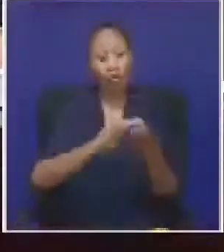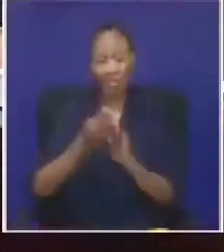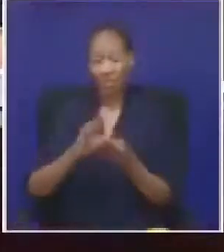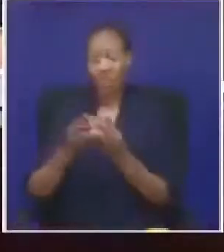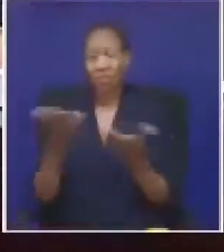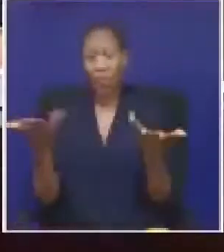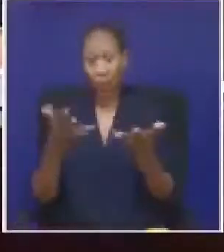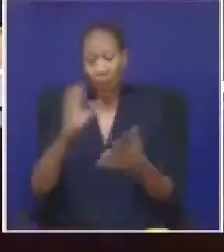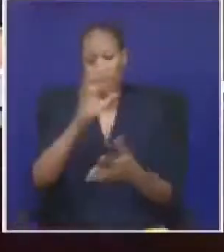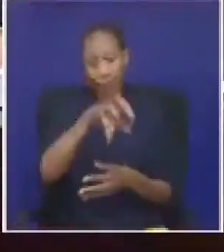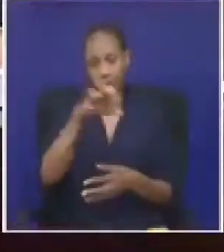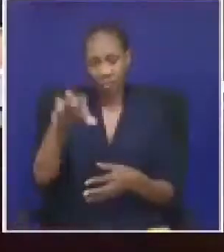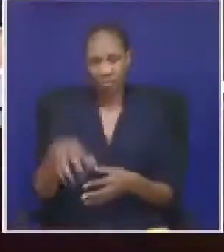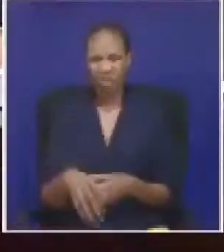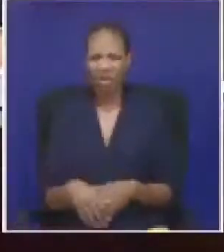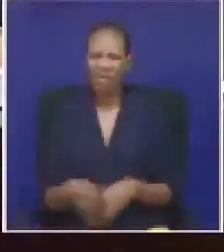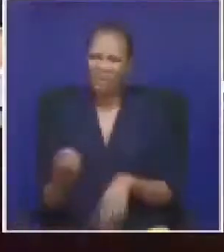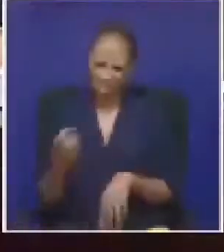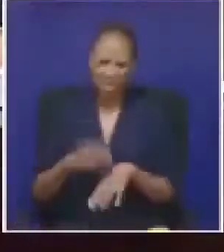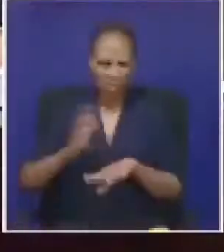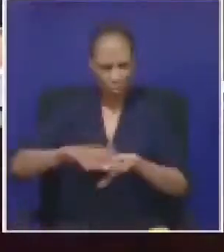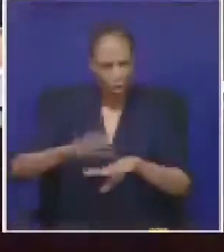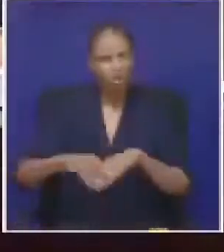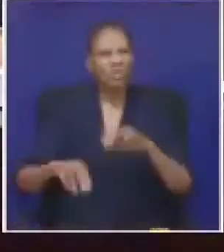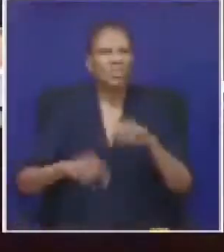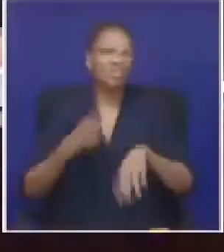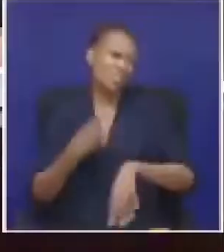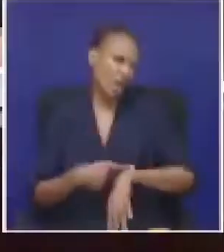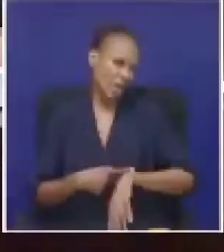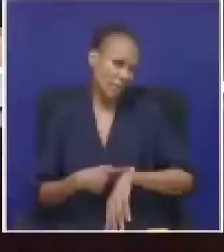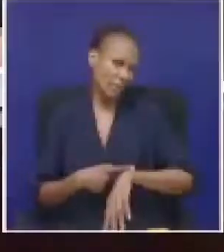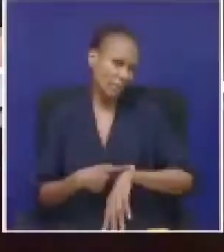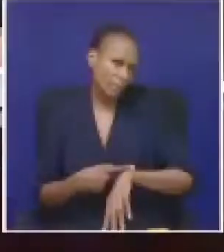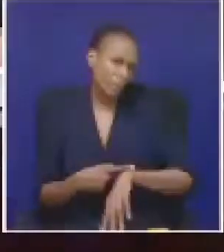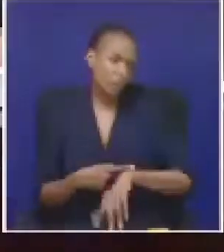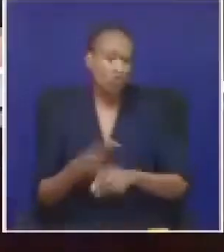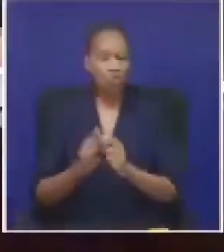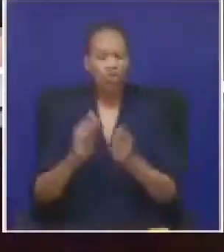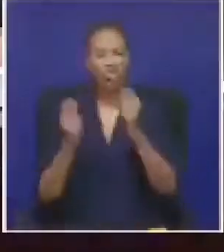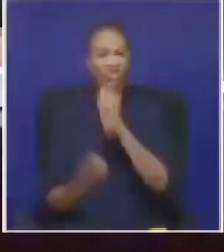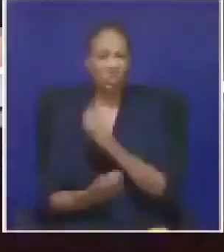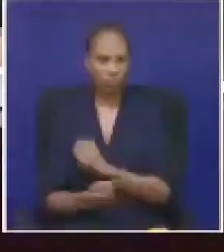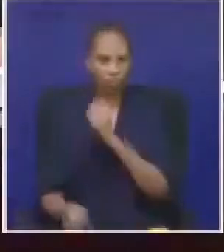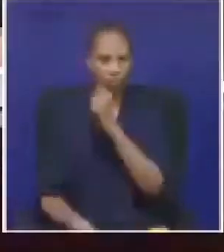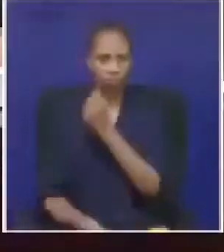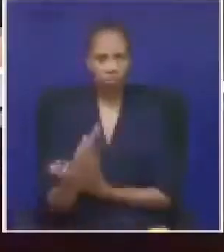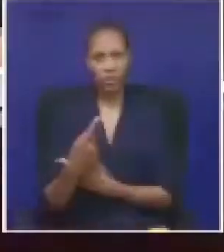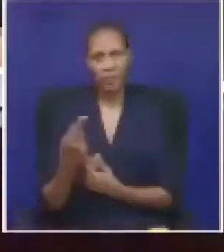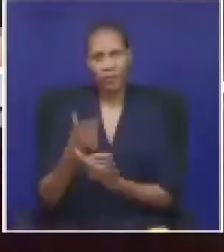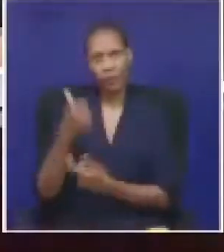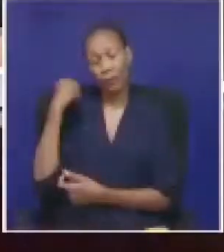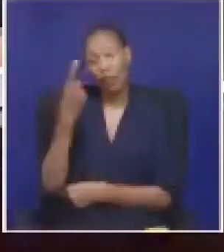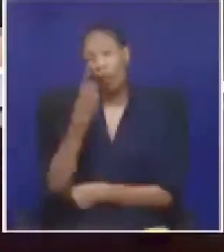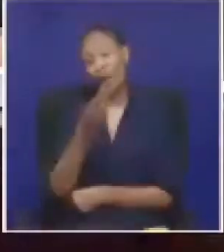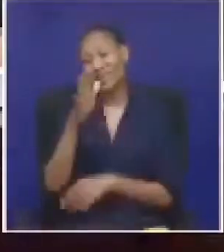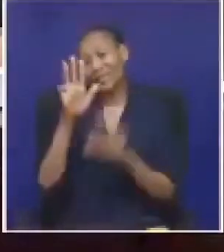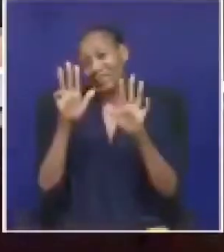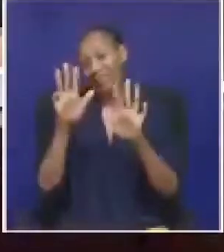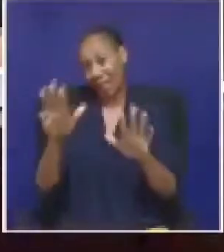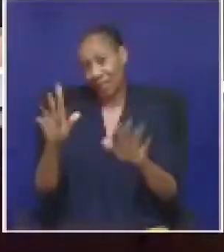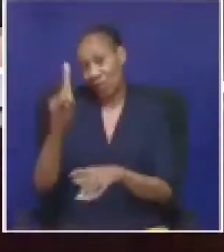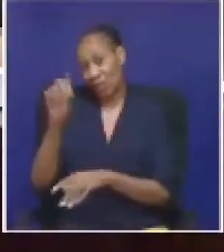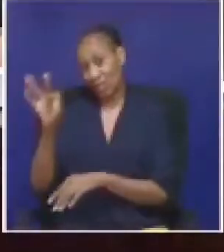provinces. It's going to take a bit of time to reverse the legacy of